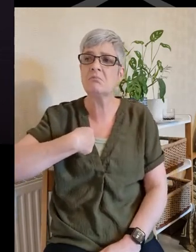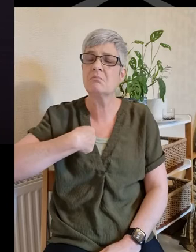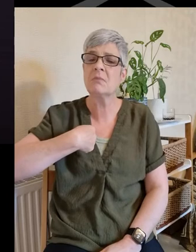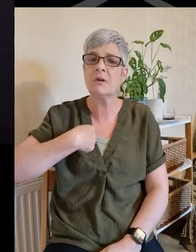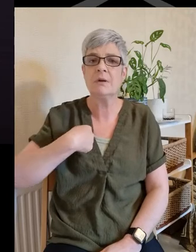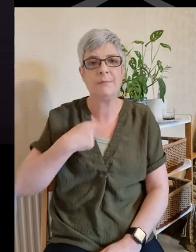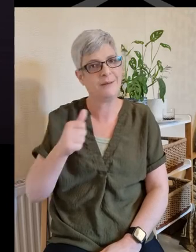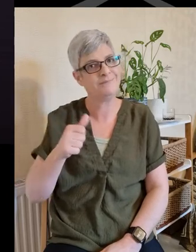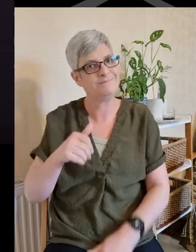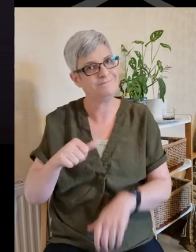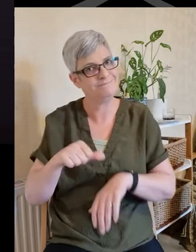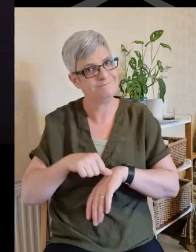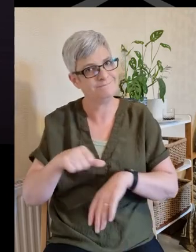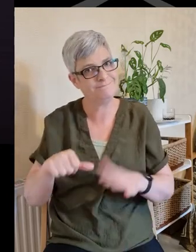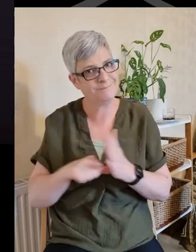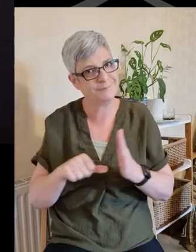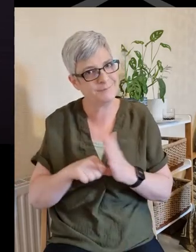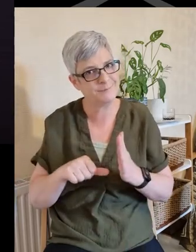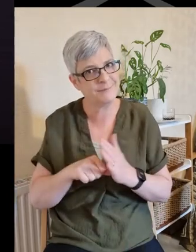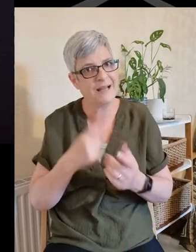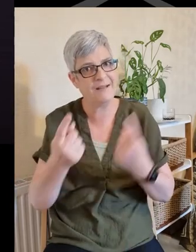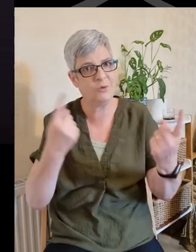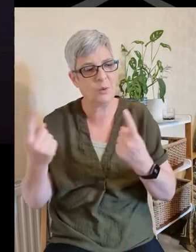Trouble is, everyone else has got the same idea.